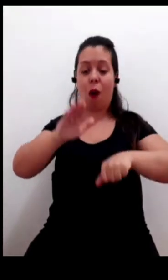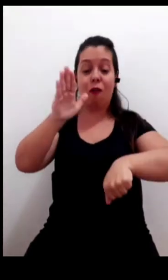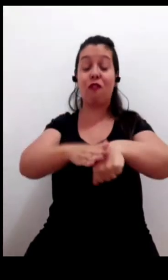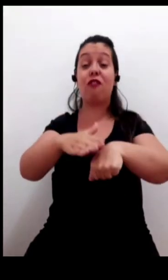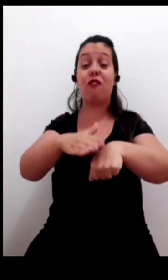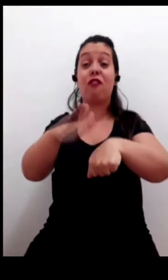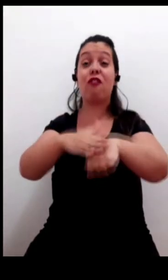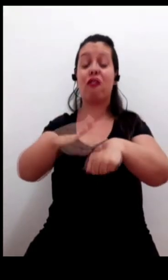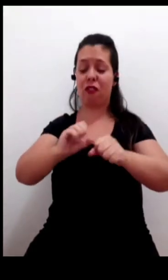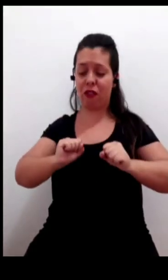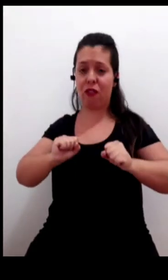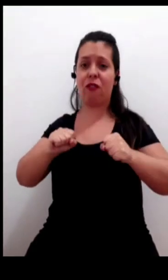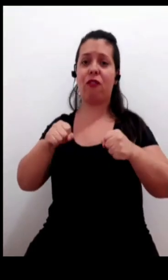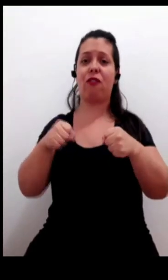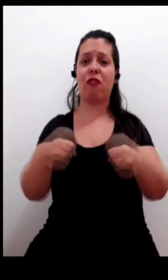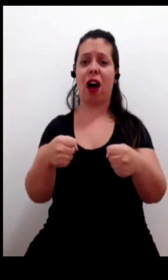mean